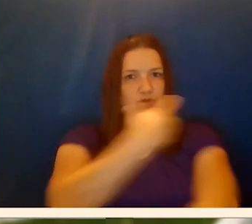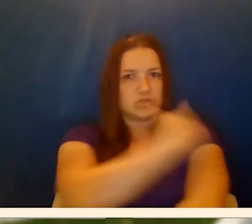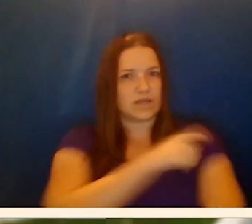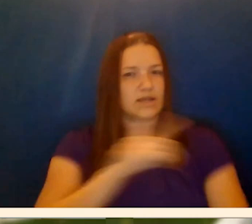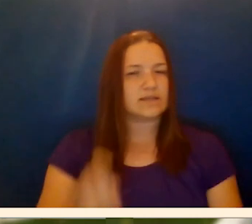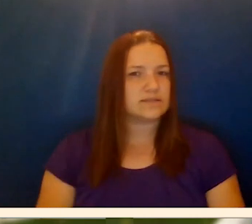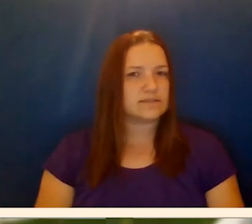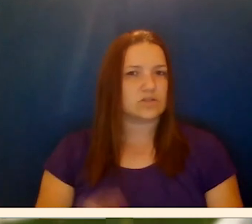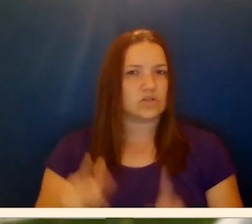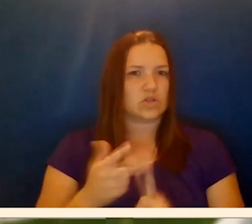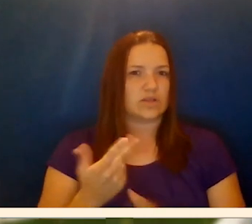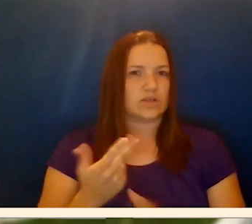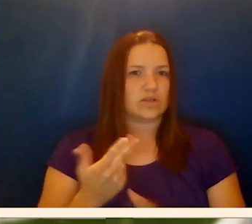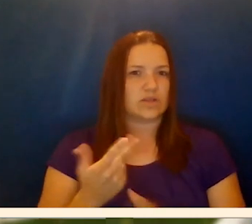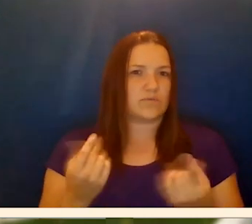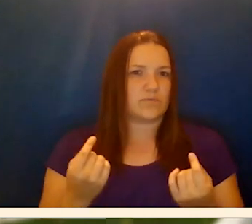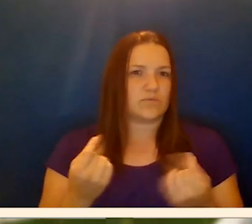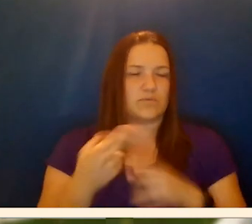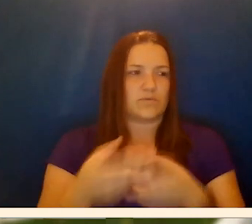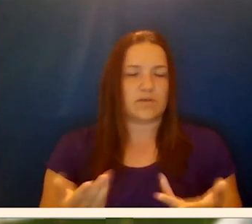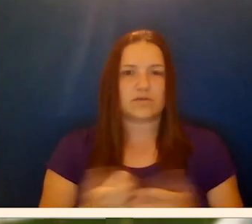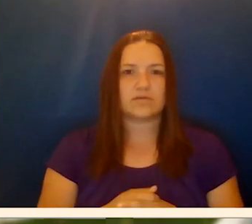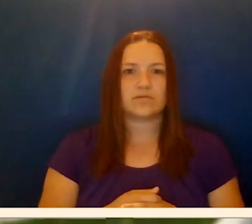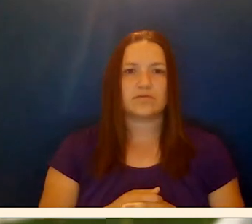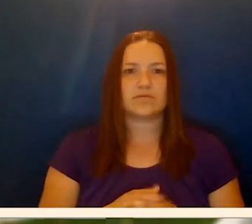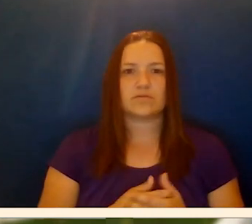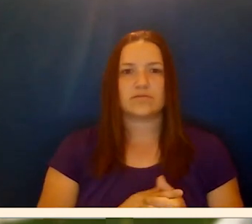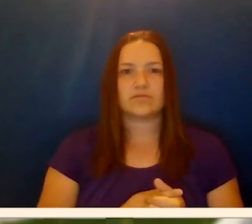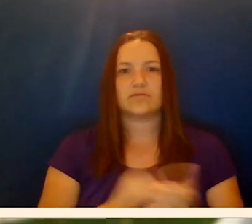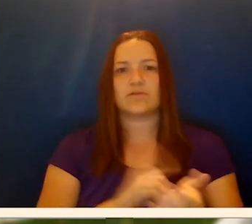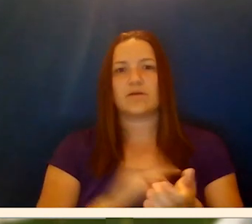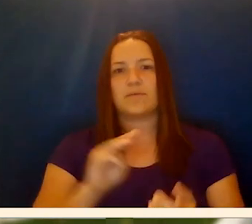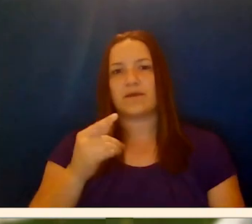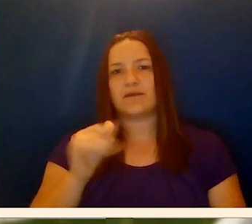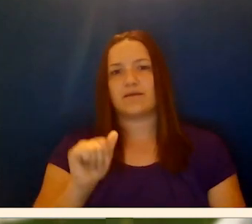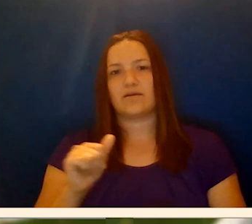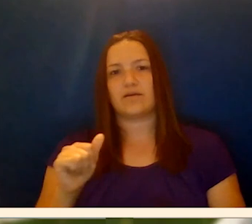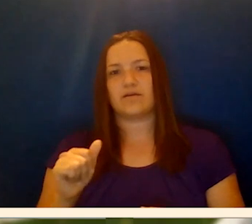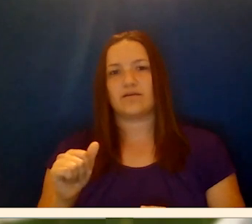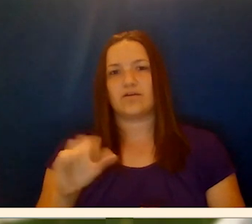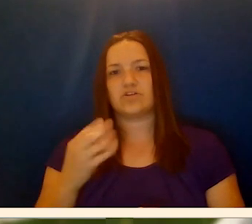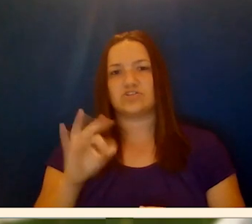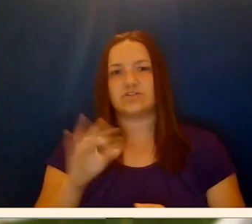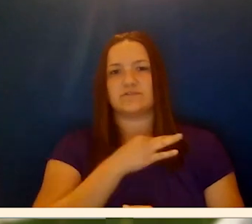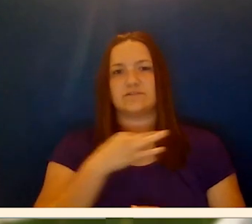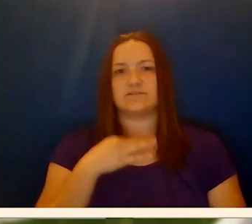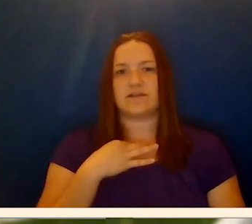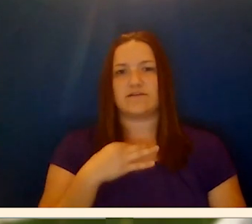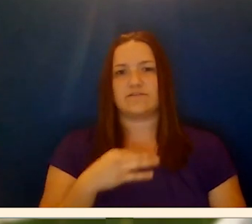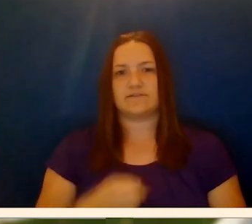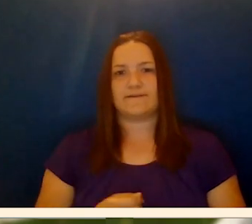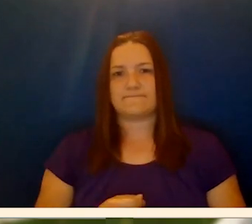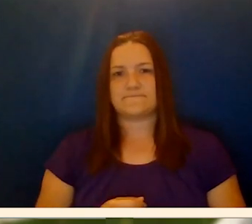Oh, Dr. Manga last night, our chief of staff, I was talking about at the medical executive